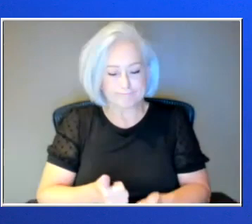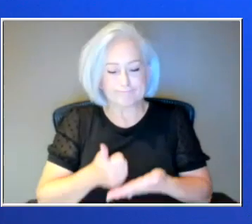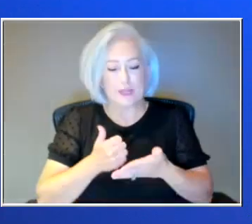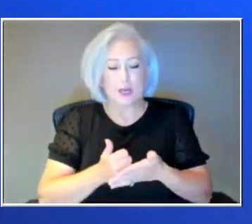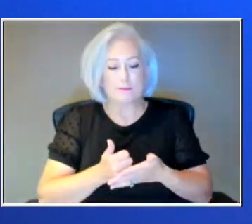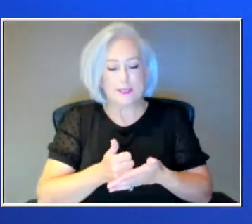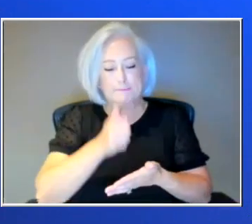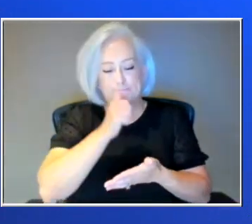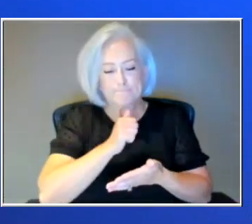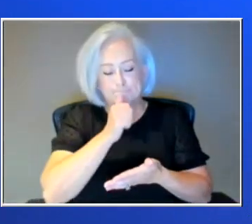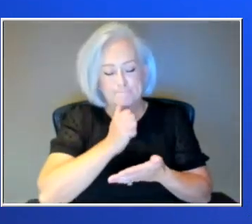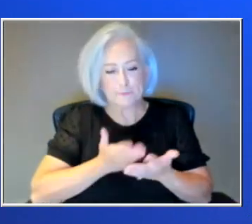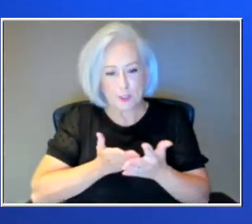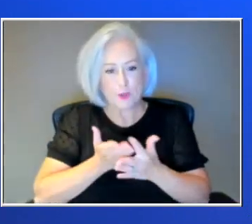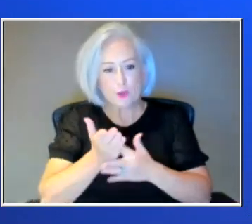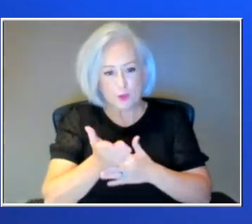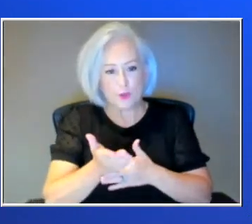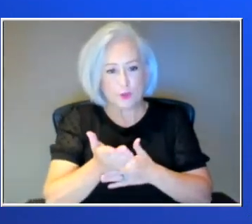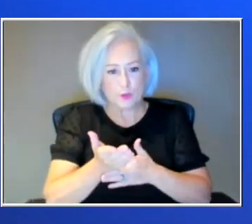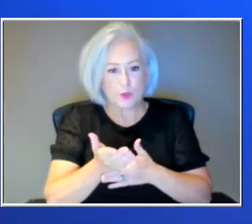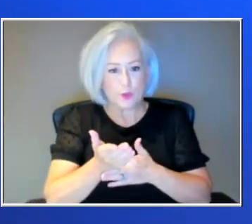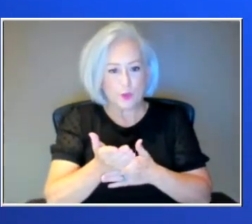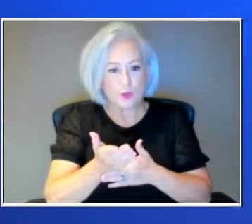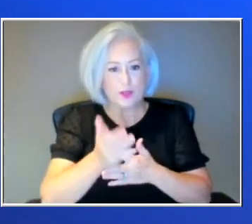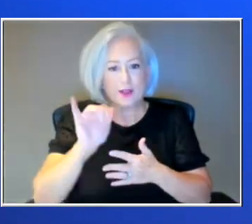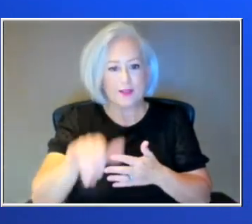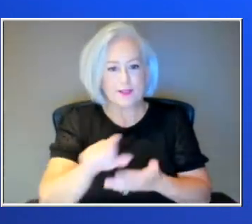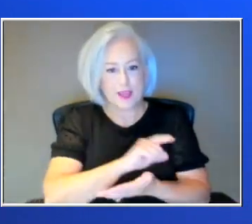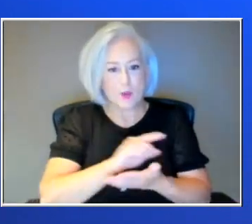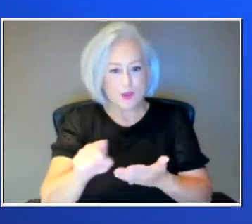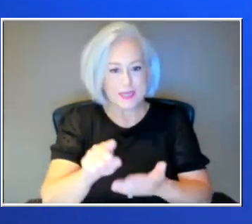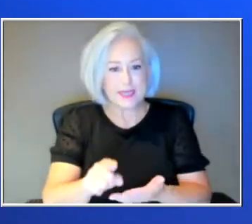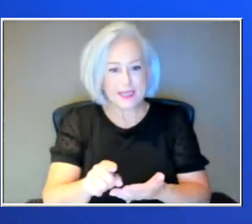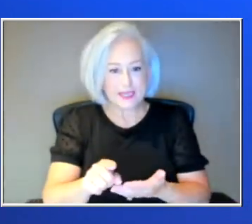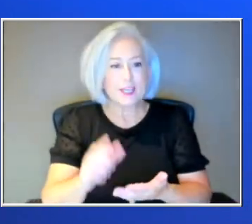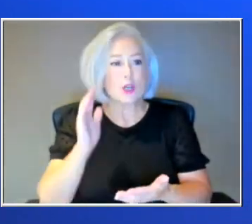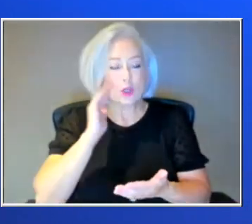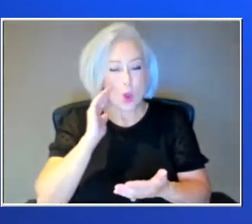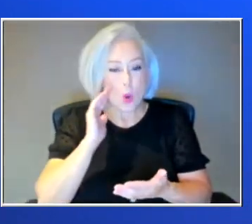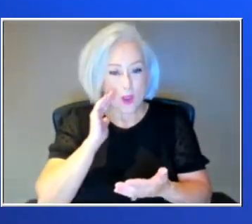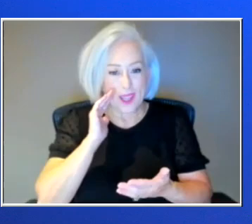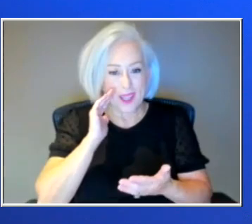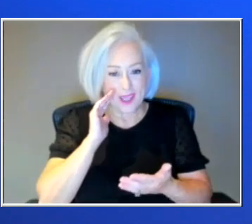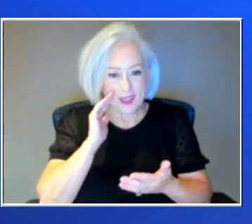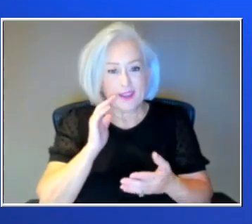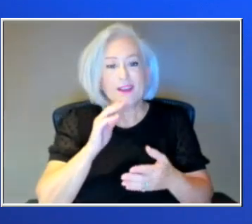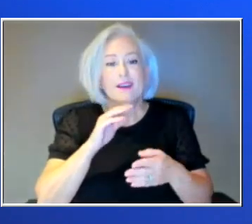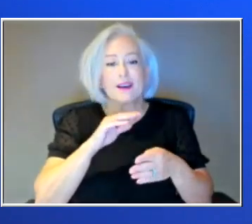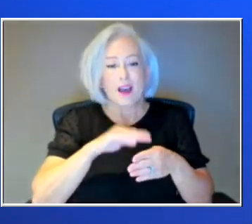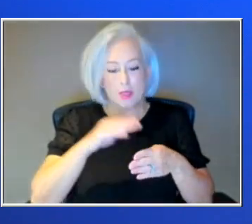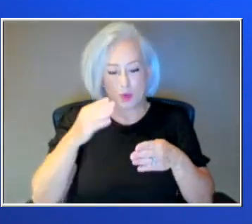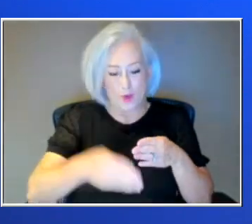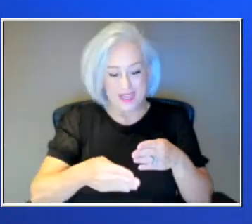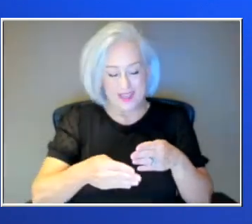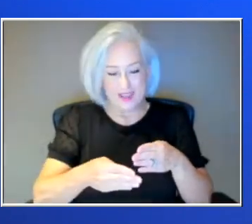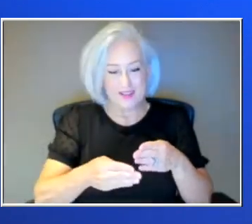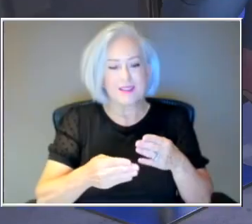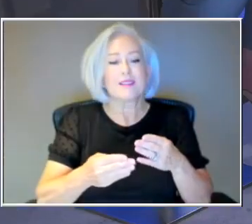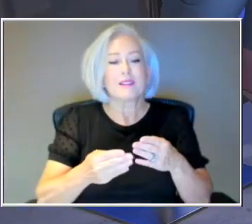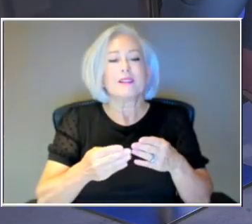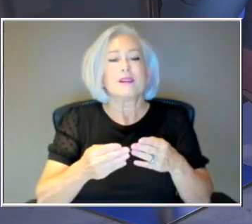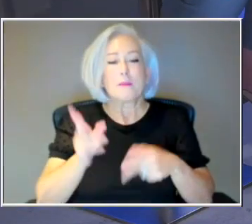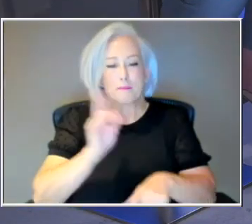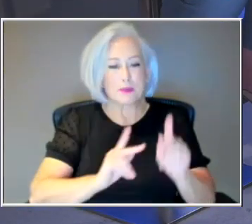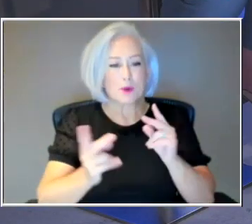me through that week, was knowing that my family and friends were going to be there that weekend. But it was tough. I